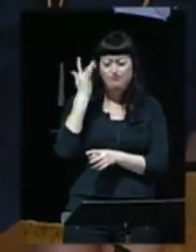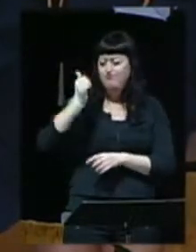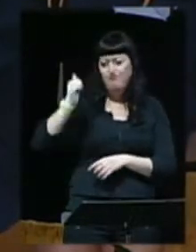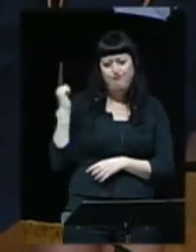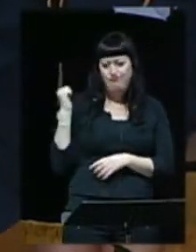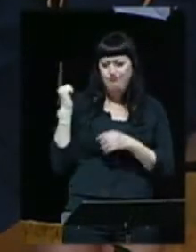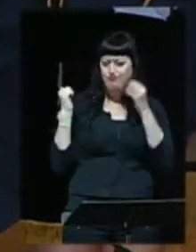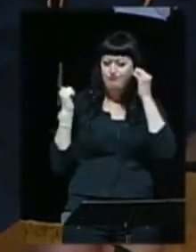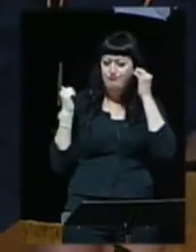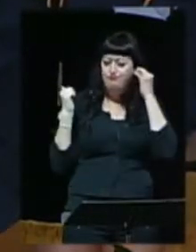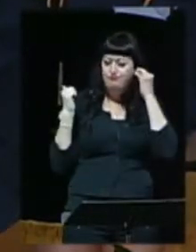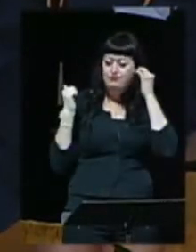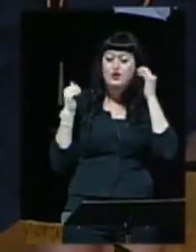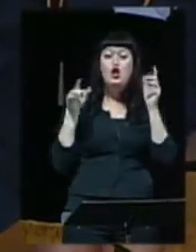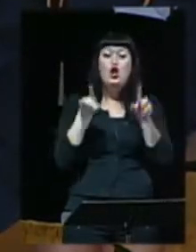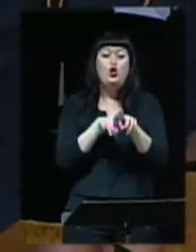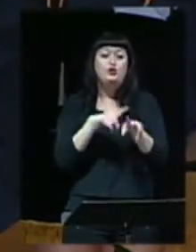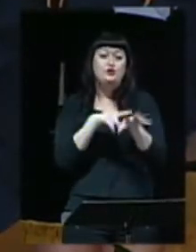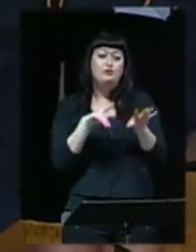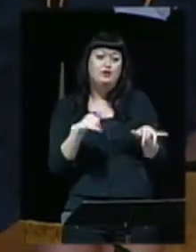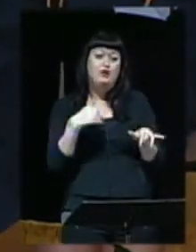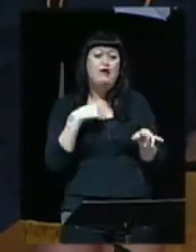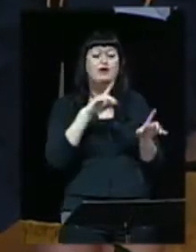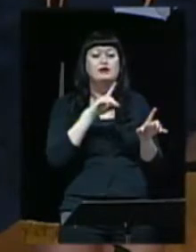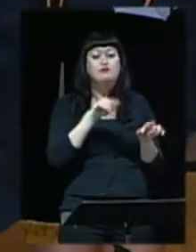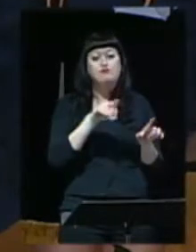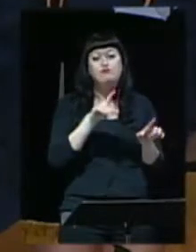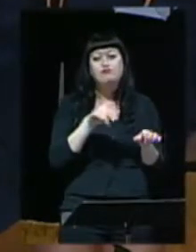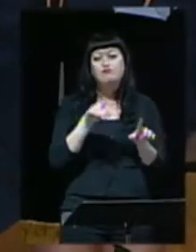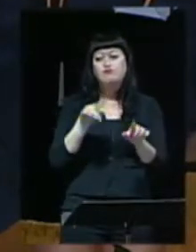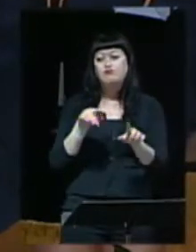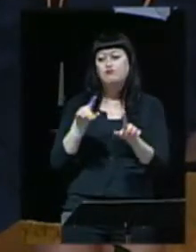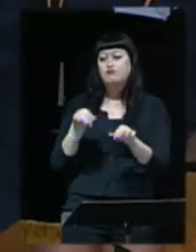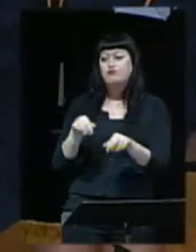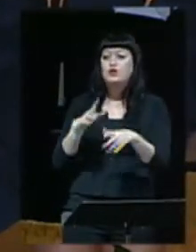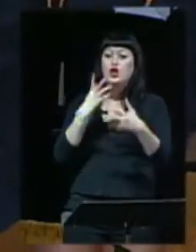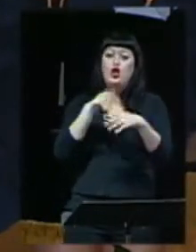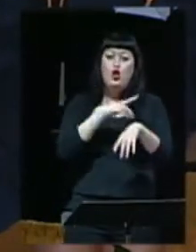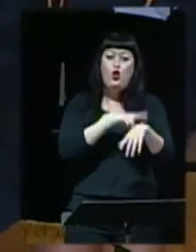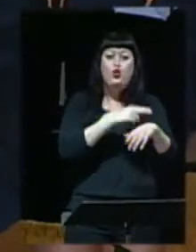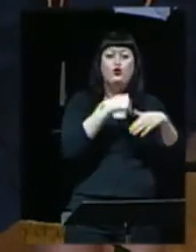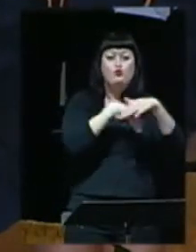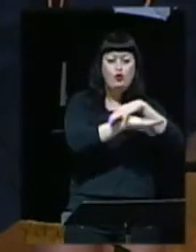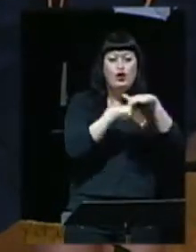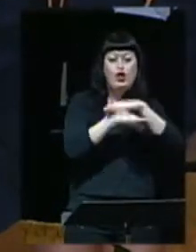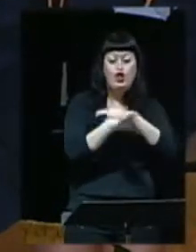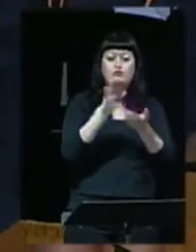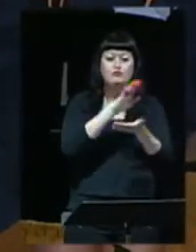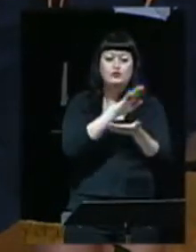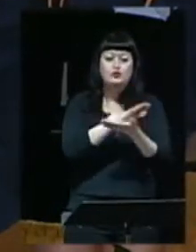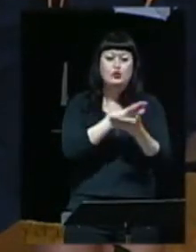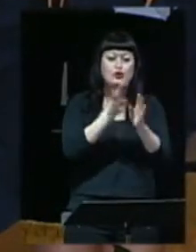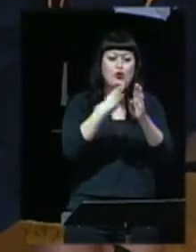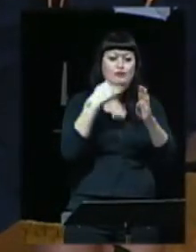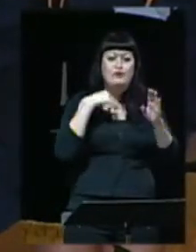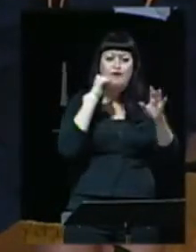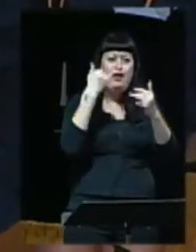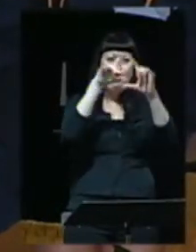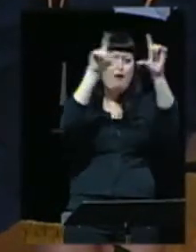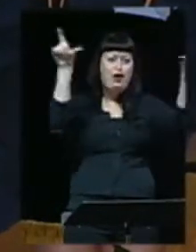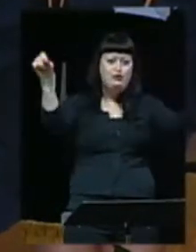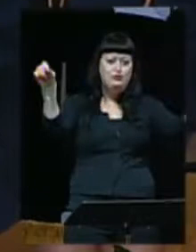while having the pleasure of going through the regular school diaries that aren't marked by yellow banners. For some,